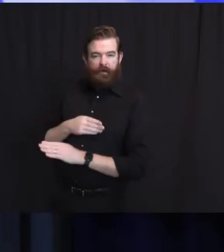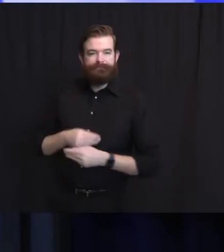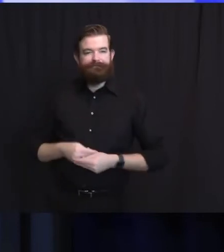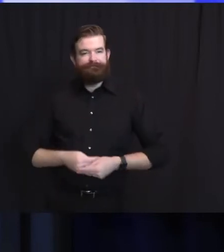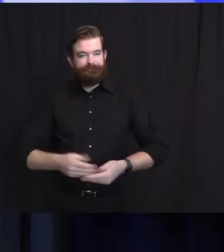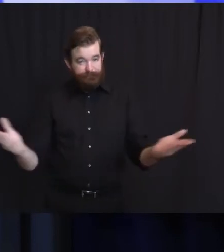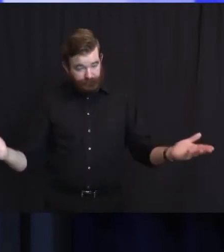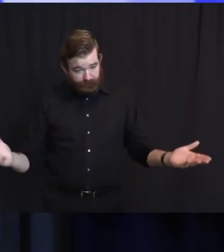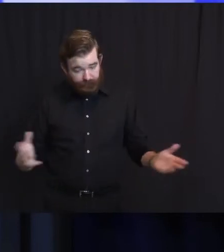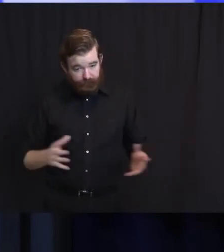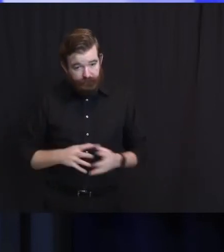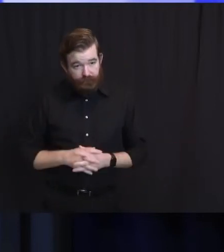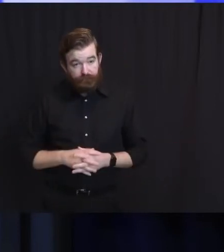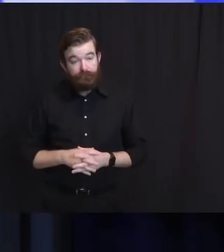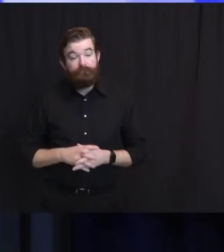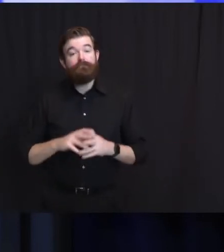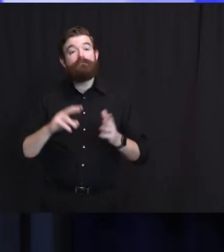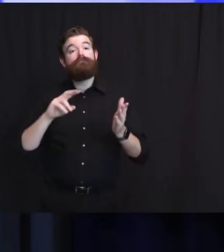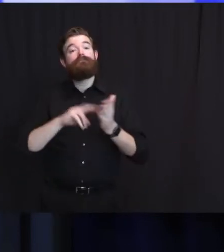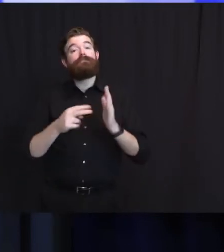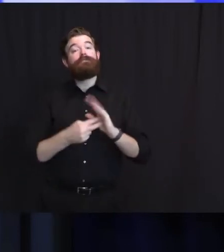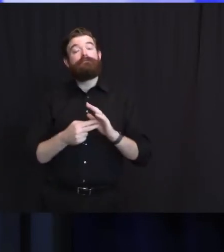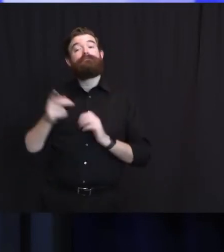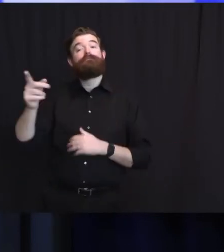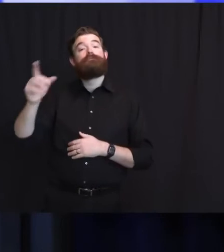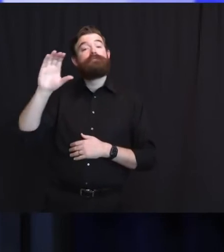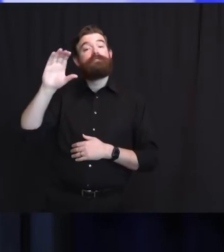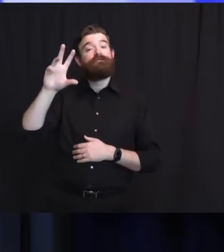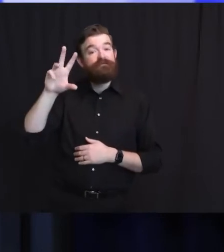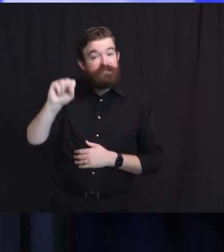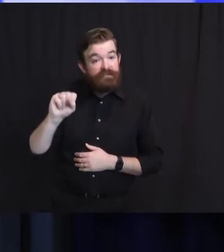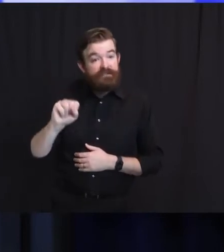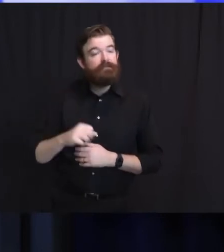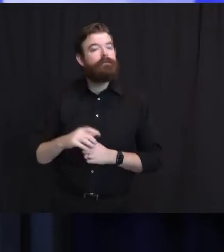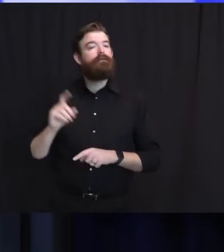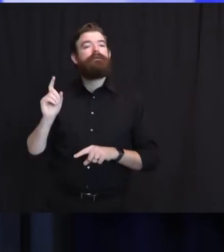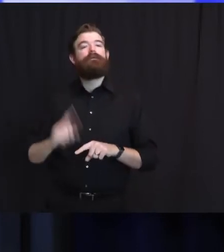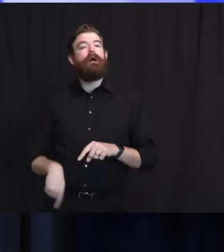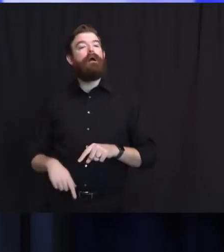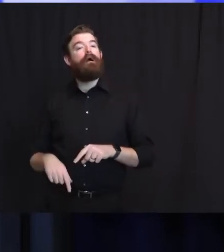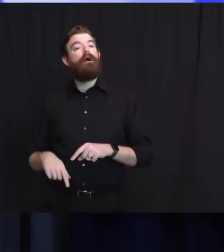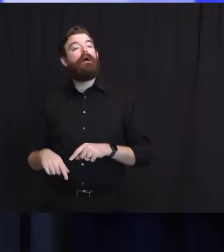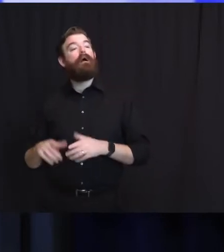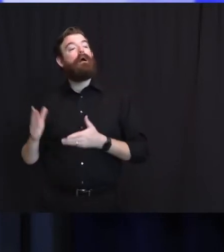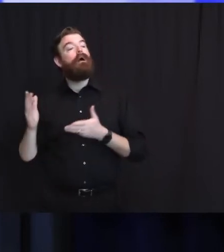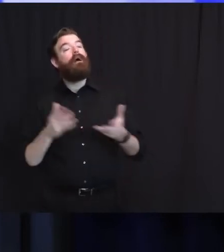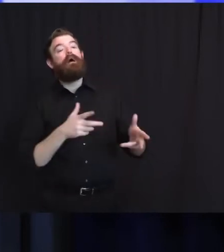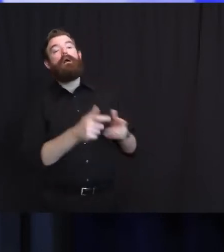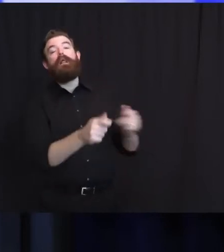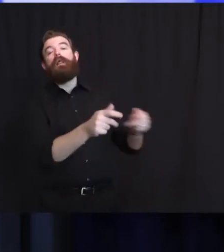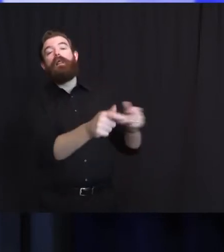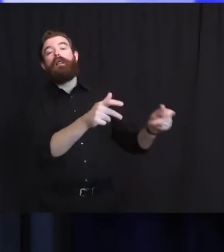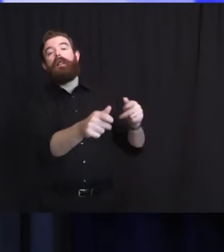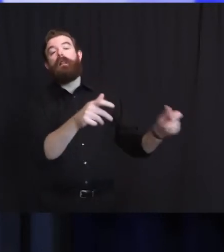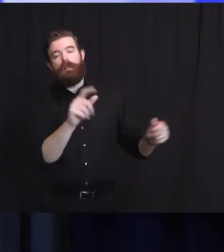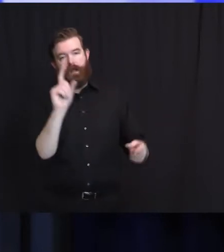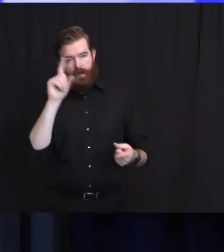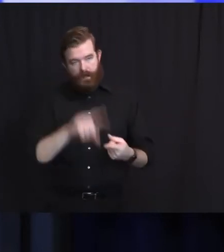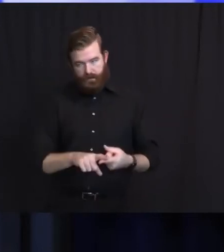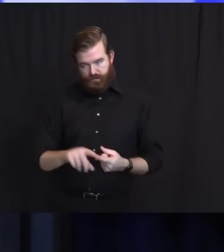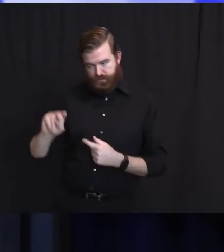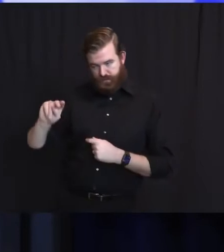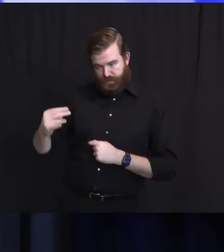start vaccination of residents and staff at nursing homes until the state had at least 50% of the needed vaccine